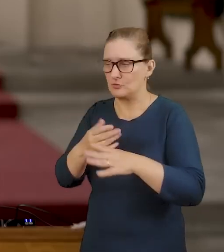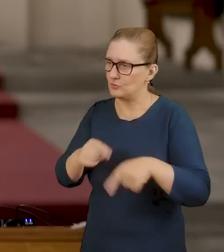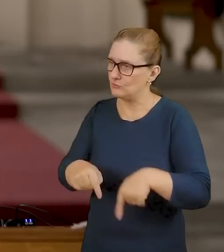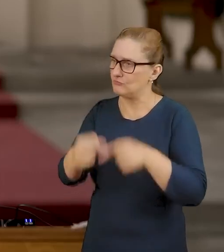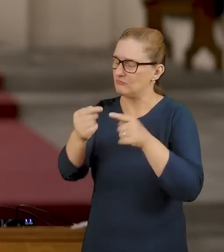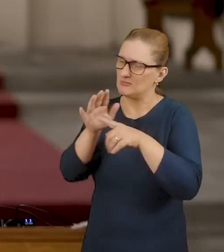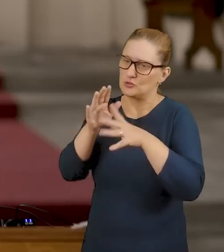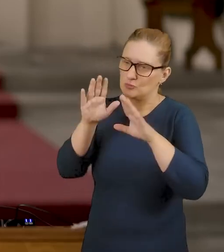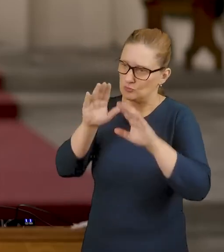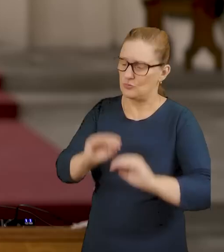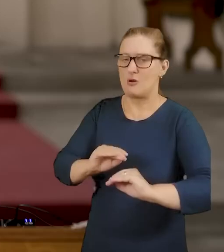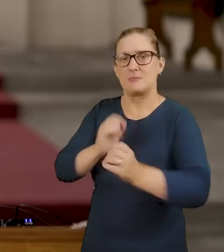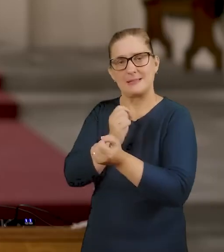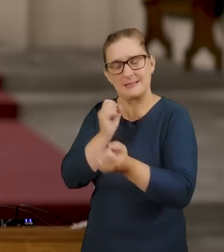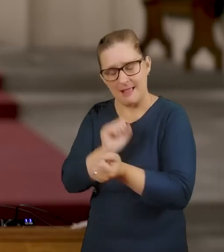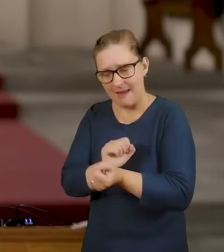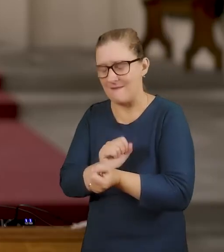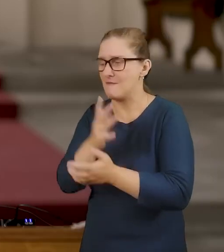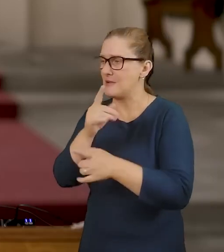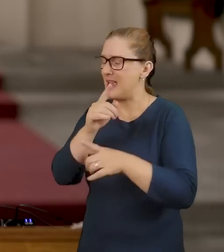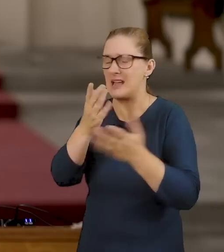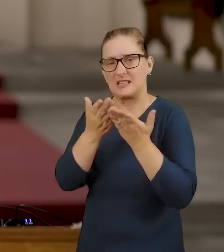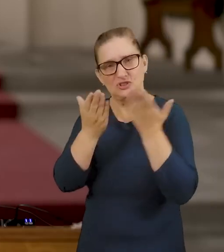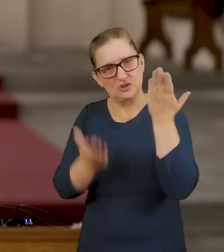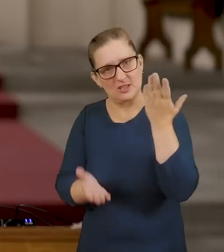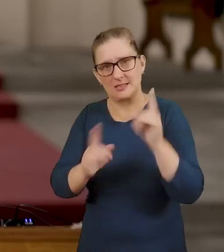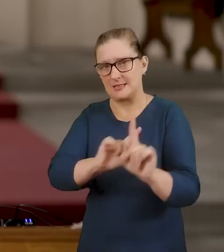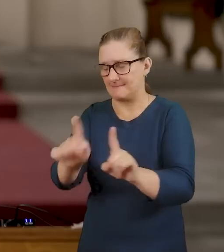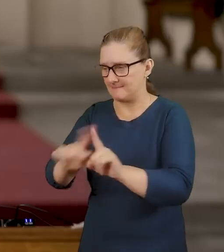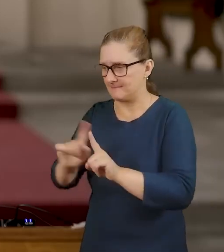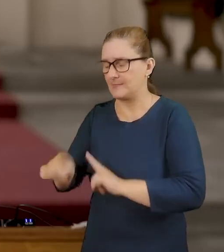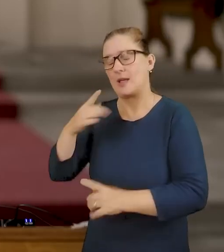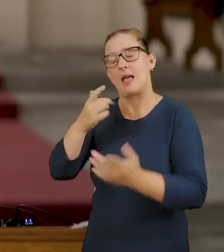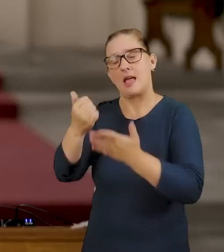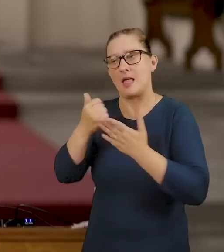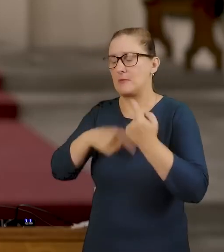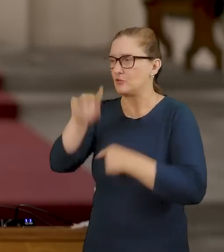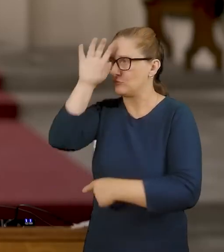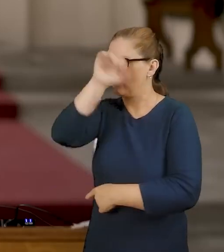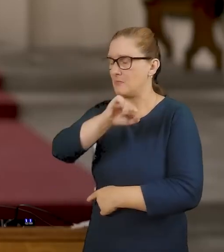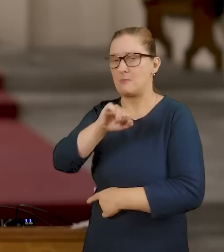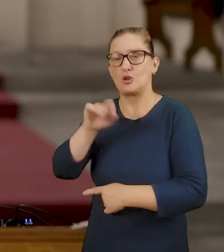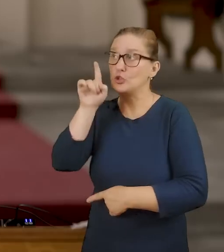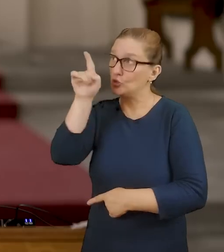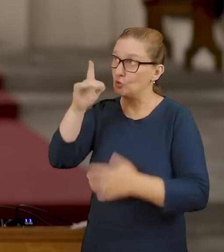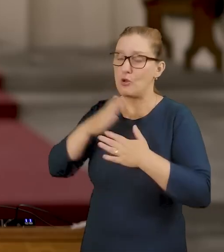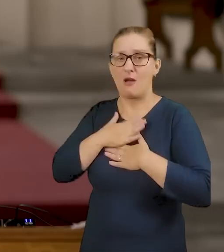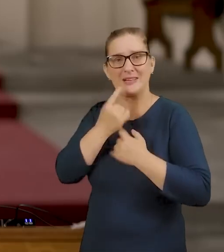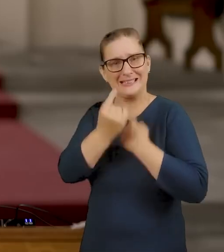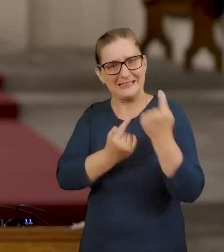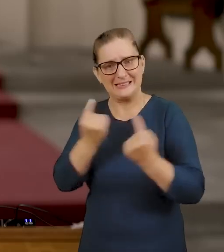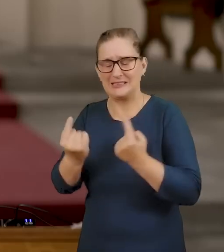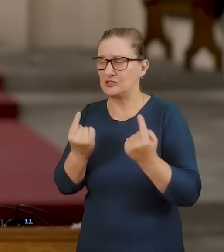to fight slavery, oppression, persecution, and injustice of all kinds. May we remember that you love each and every one of